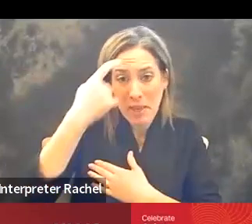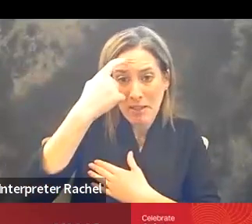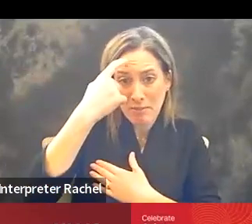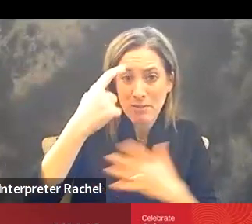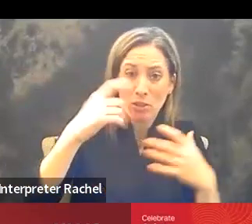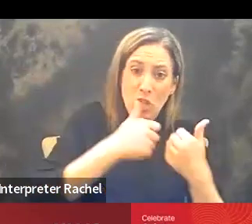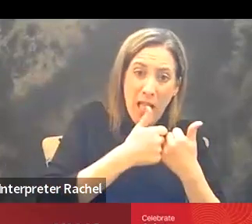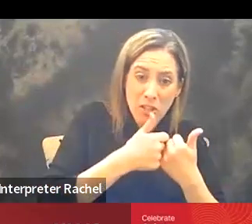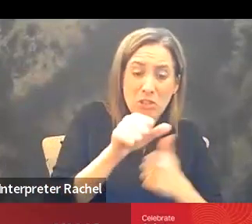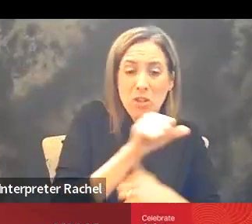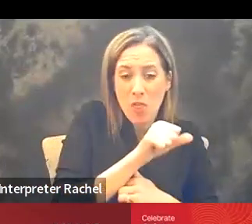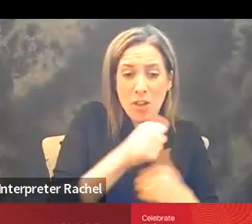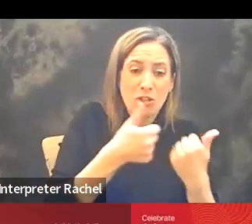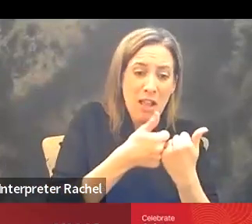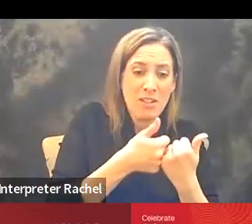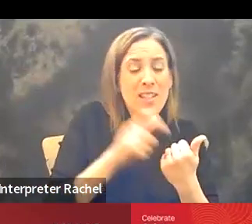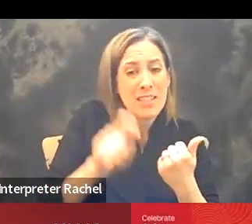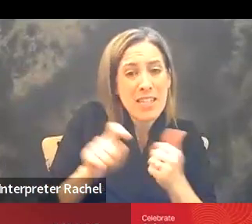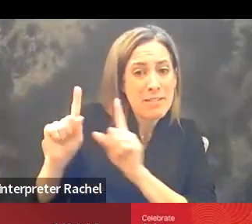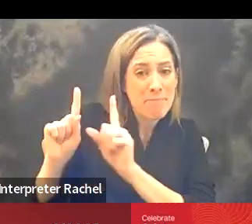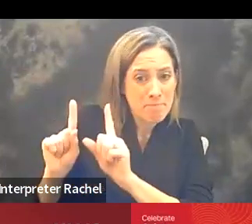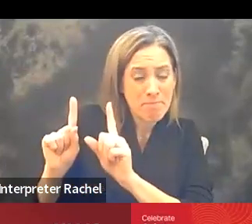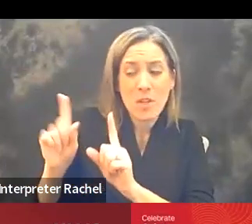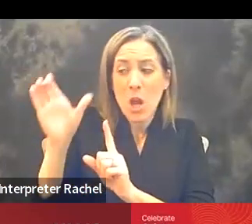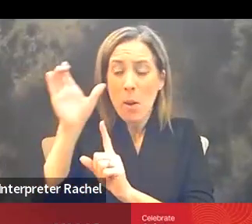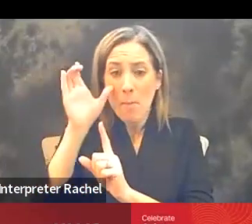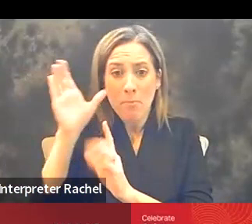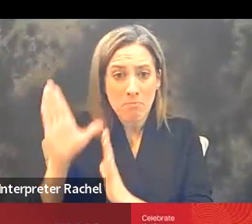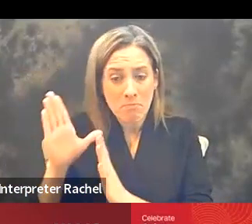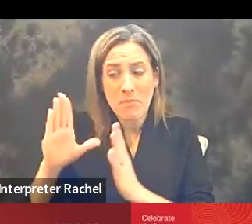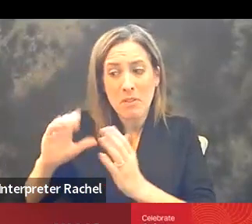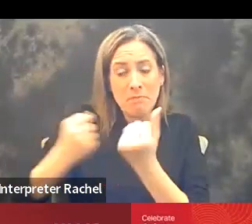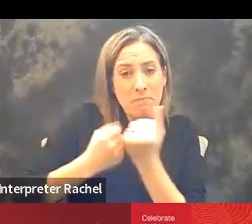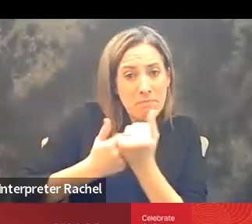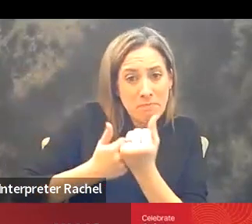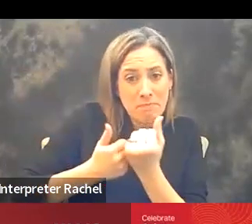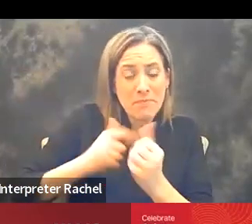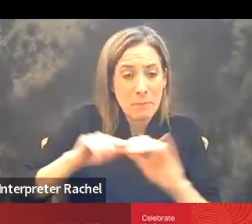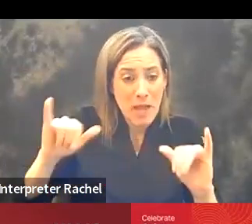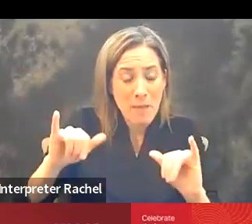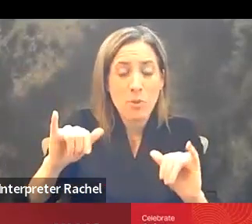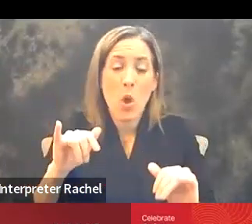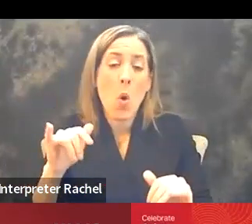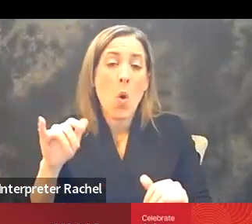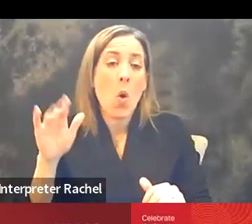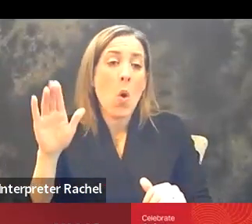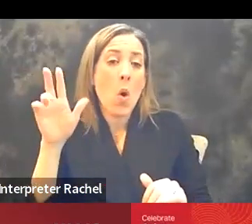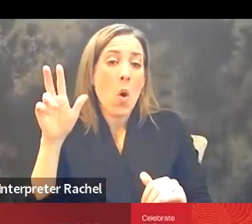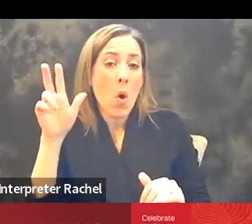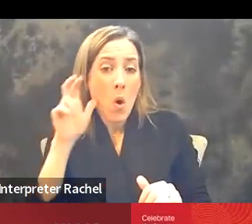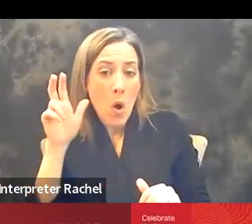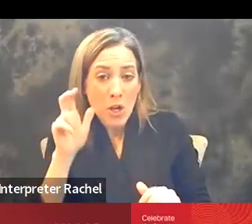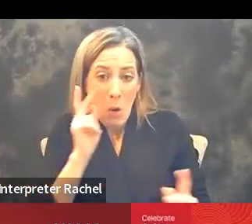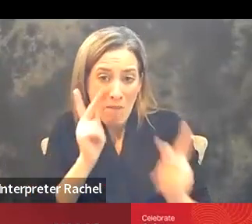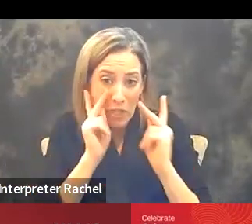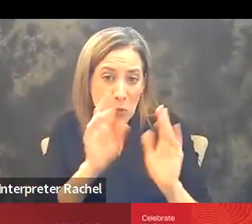otherwise, and they need a partner to help them hear all of that. So I think audiovisual supports are great